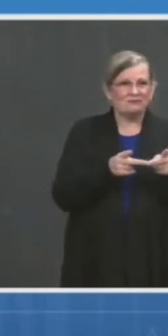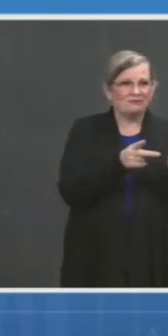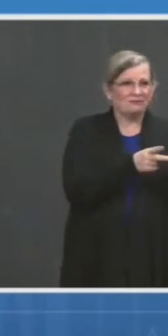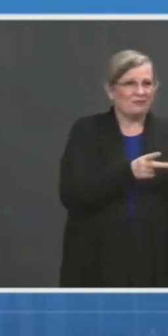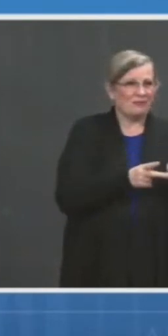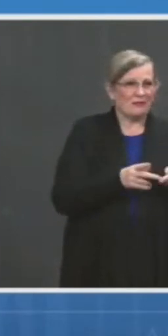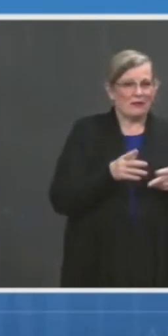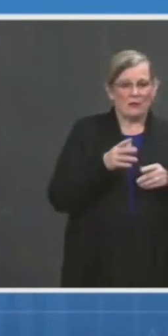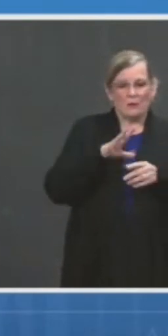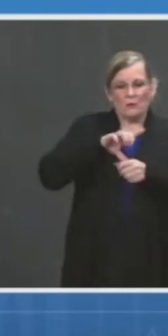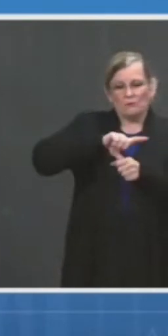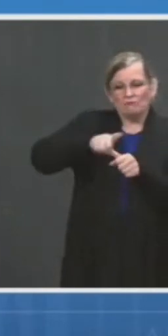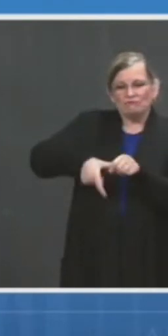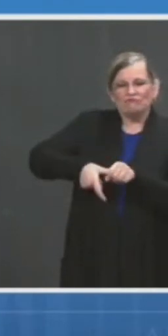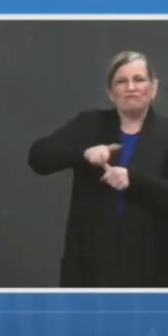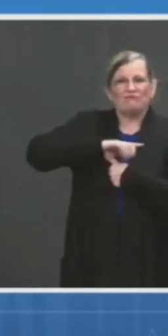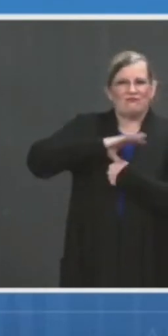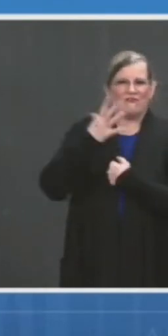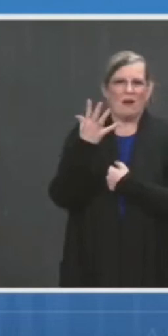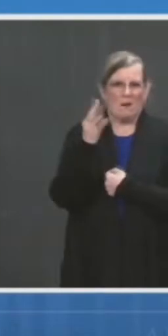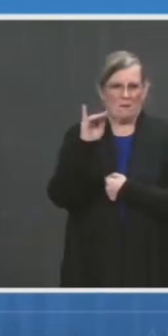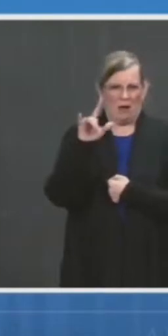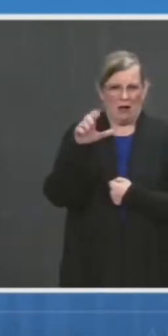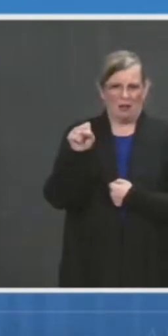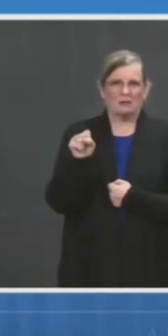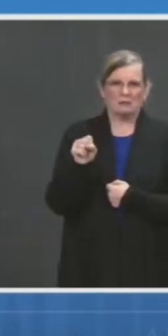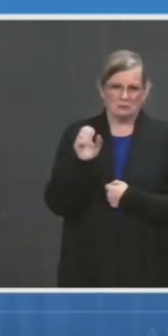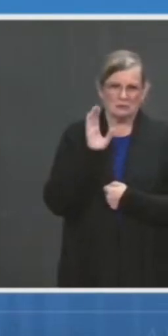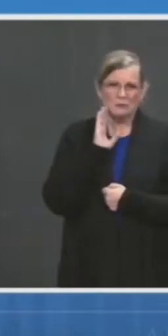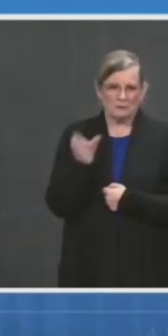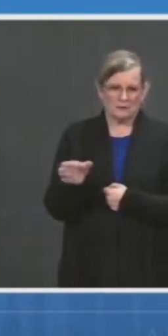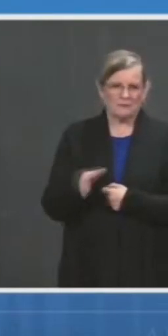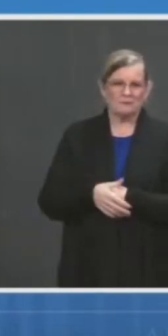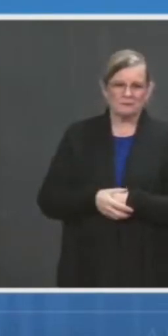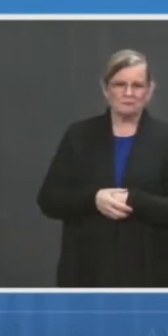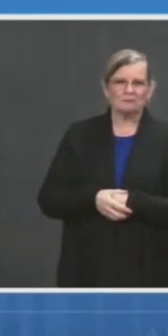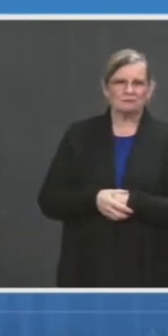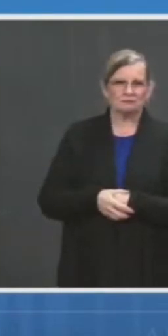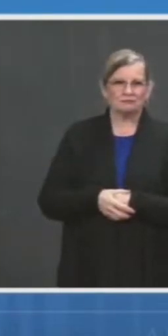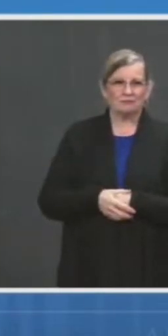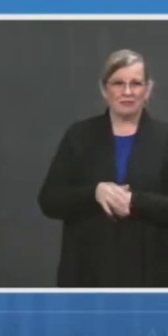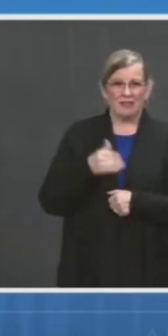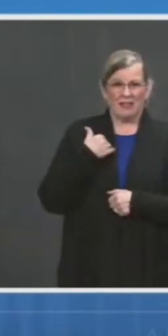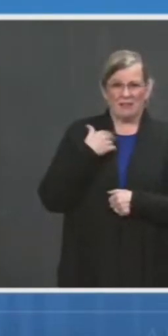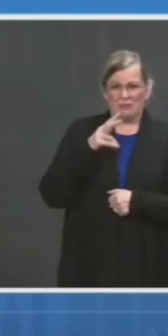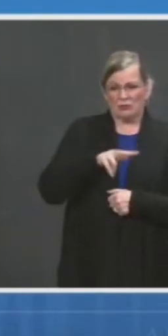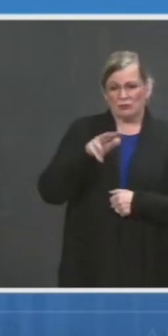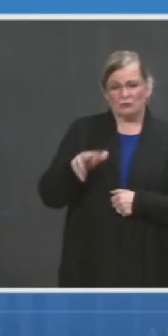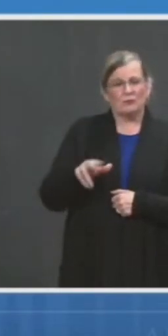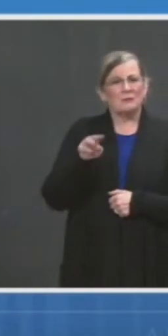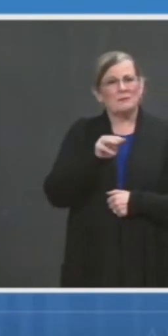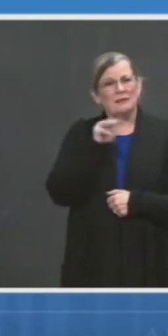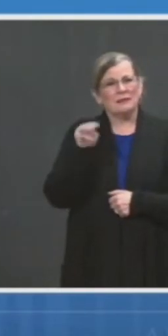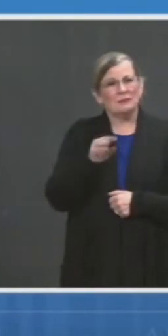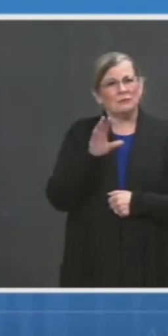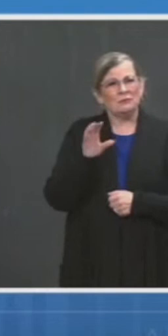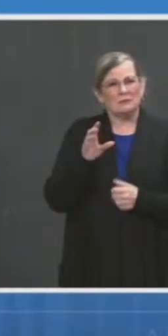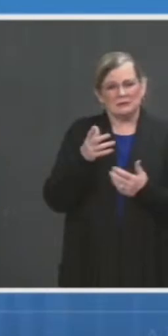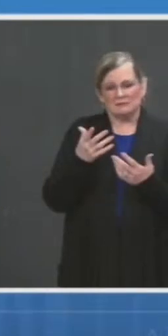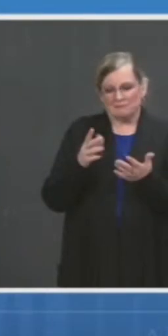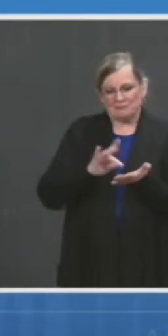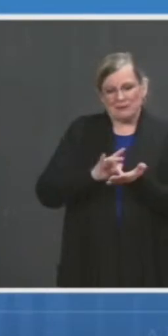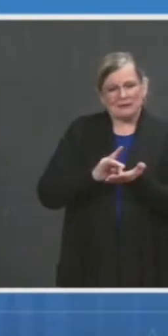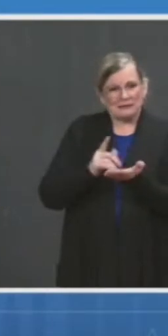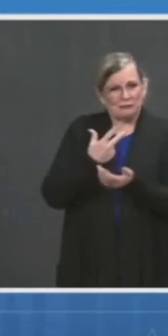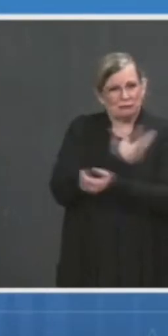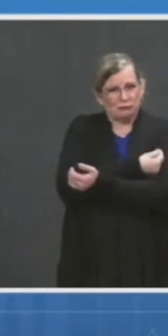On vaccine supply, this week, a total of more than 33 million doses went out to states, tribes, and territories, and